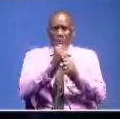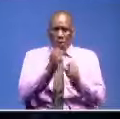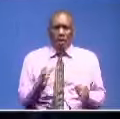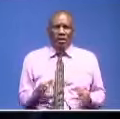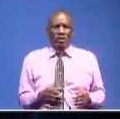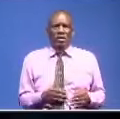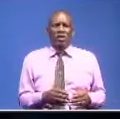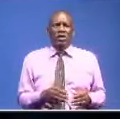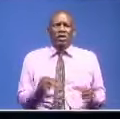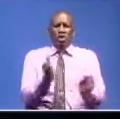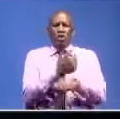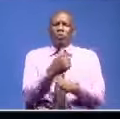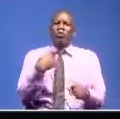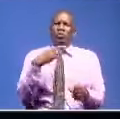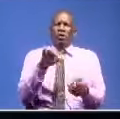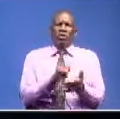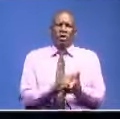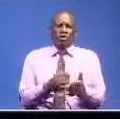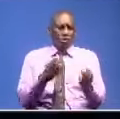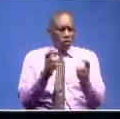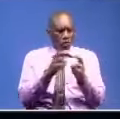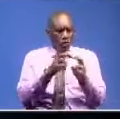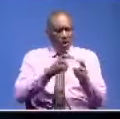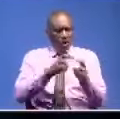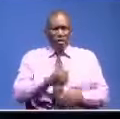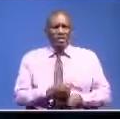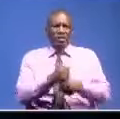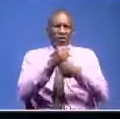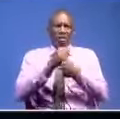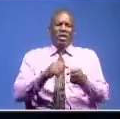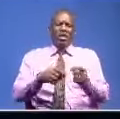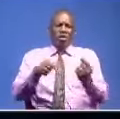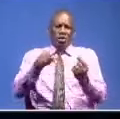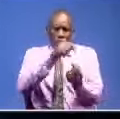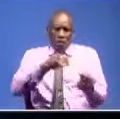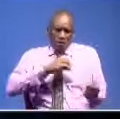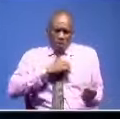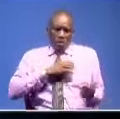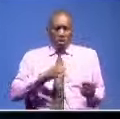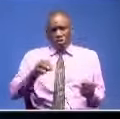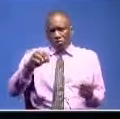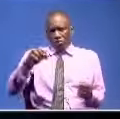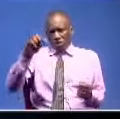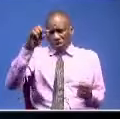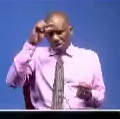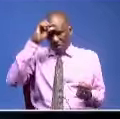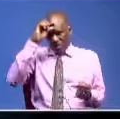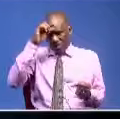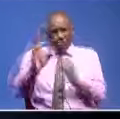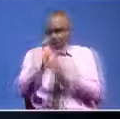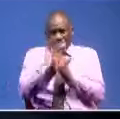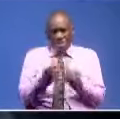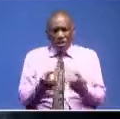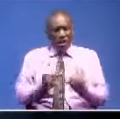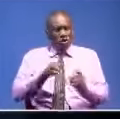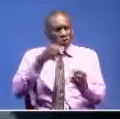workers. Yes! You cannot say you have consulted other stakeholders when the owners of the state